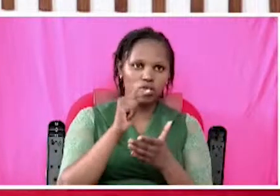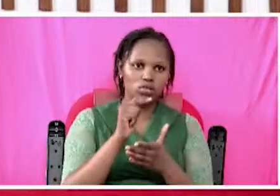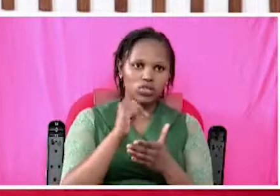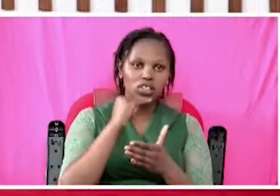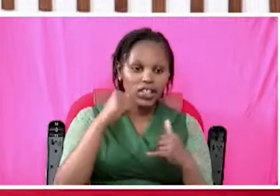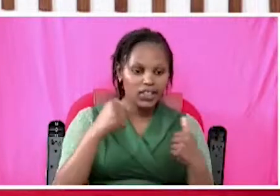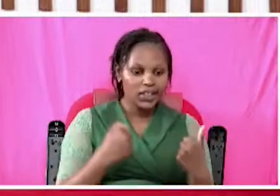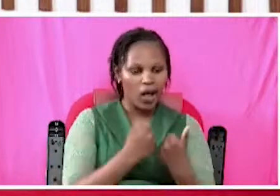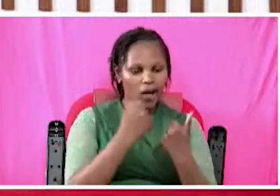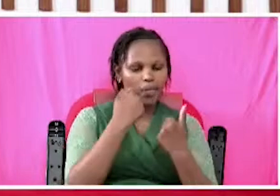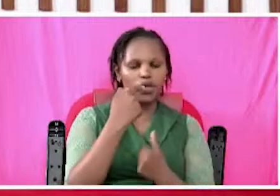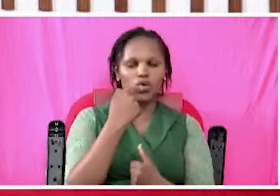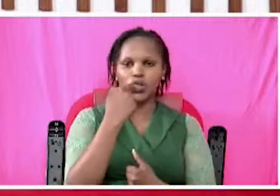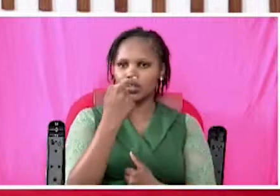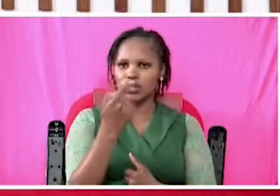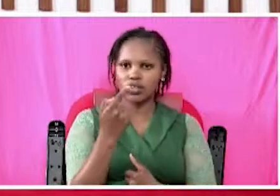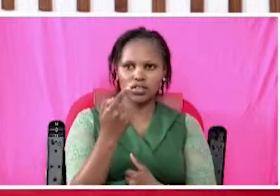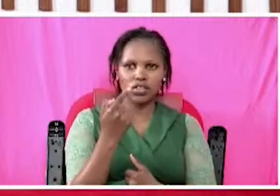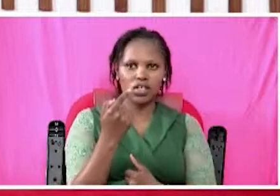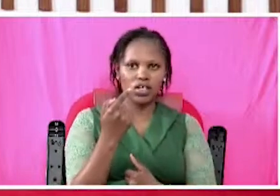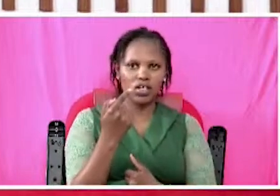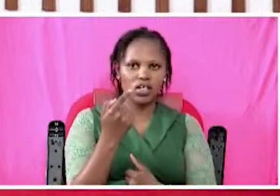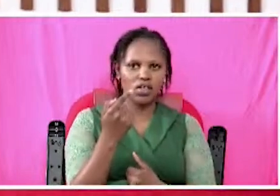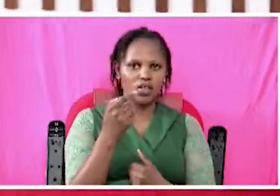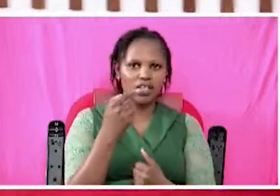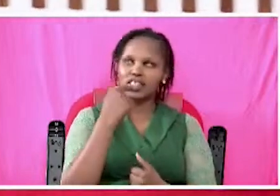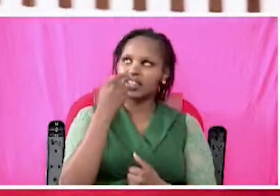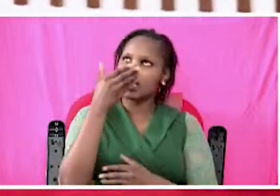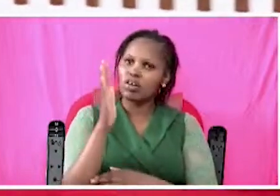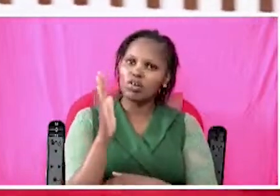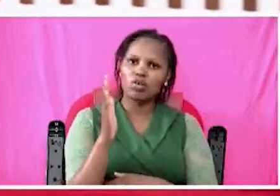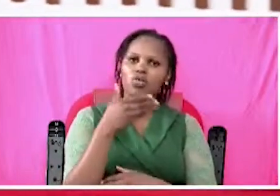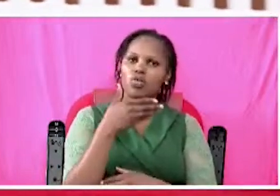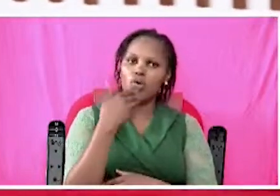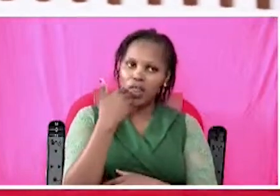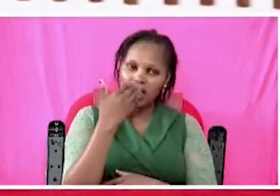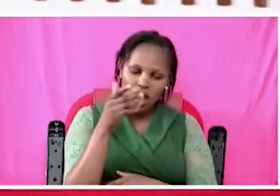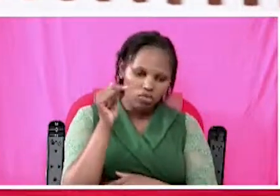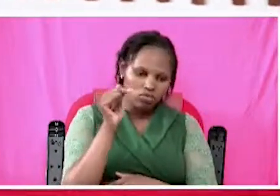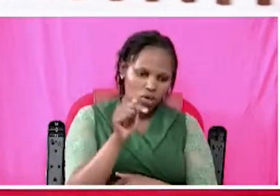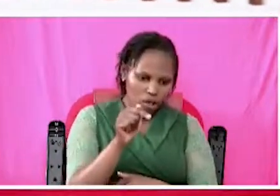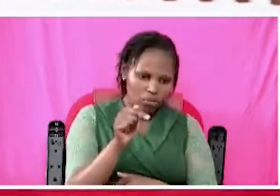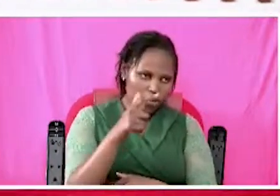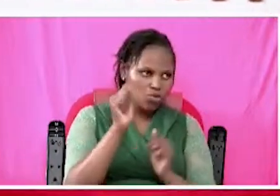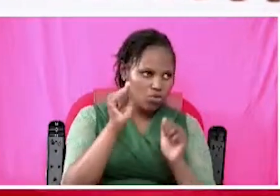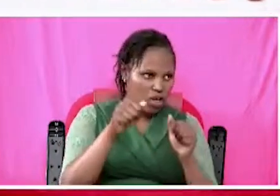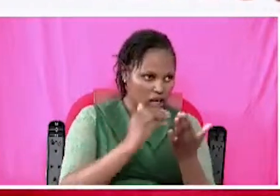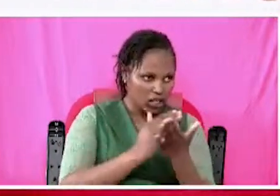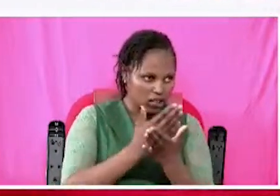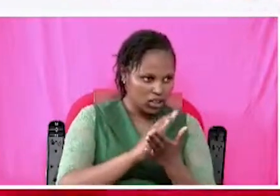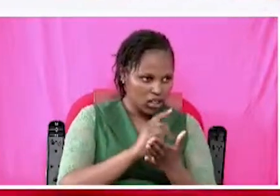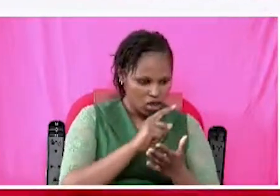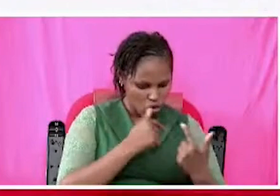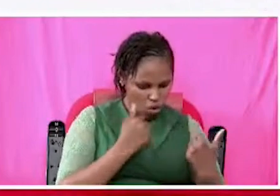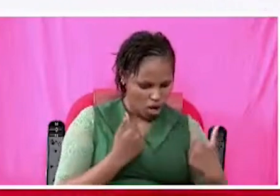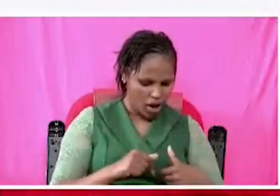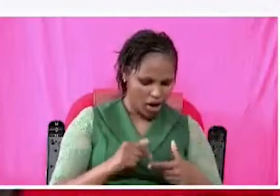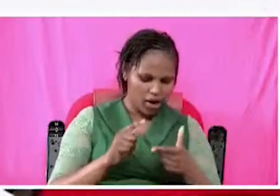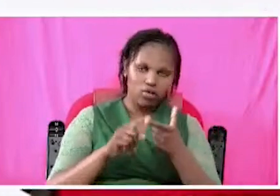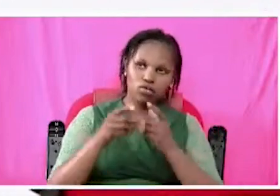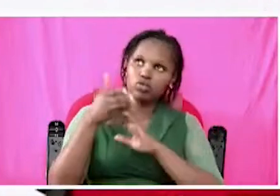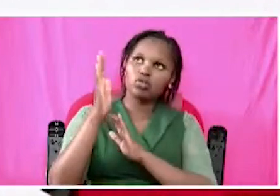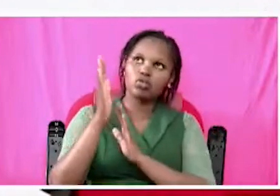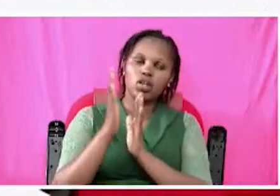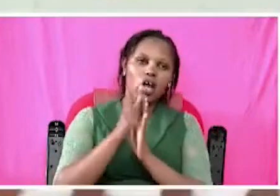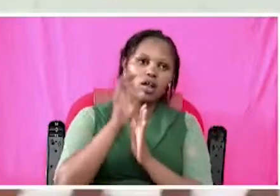and he just says, pour out. Without condemnation, you can share your heart to God, and he listens to